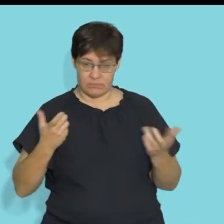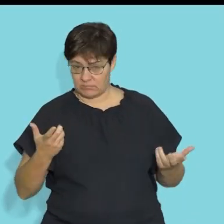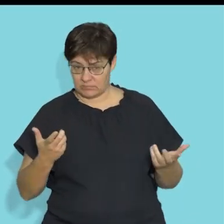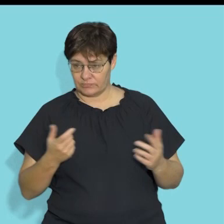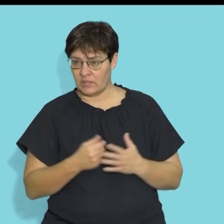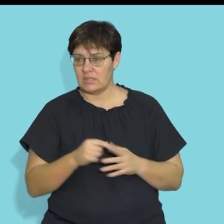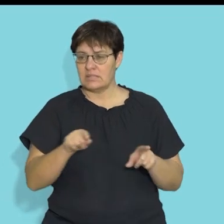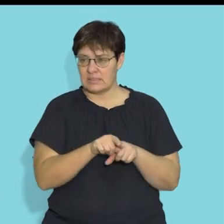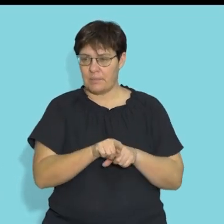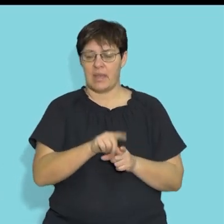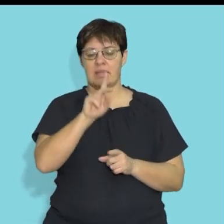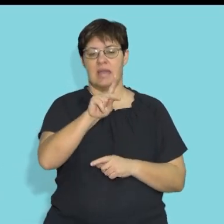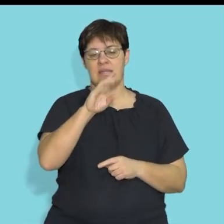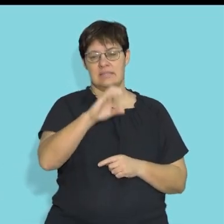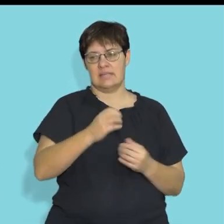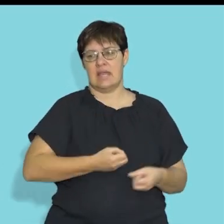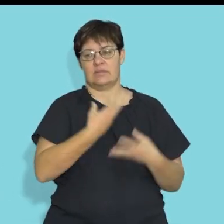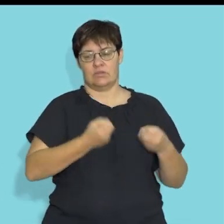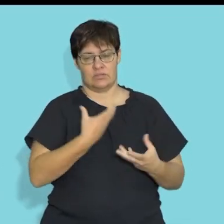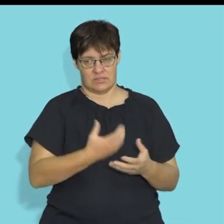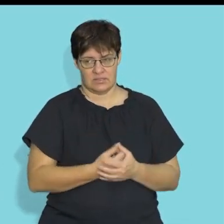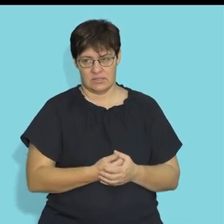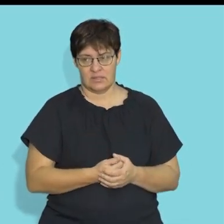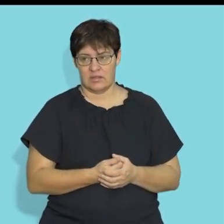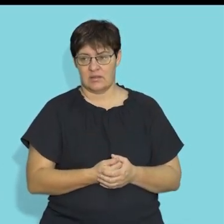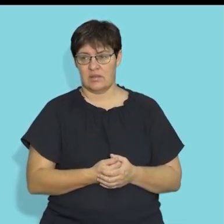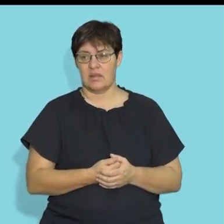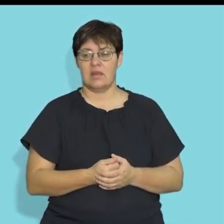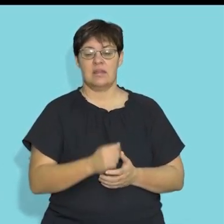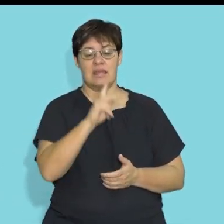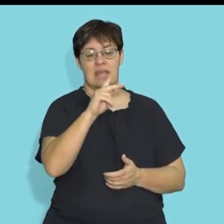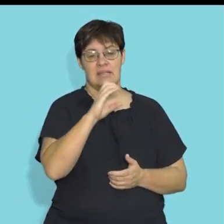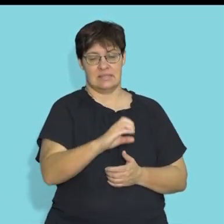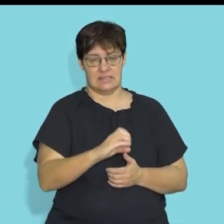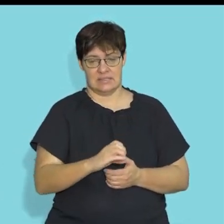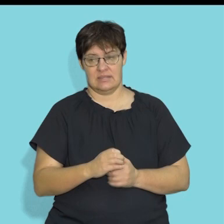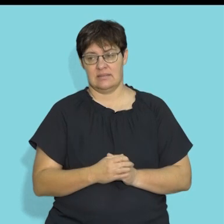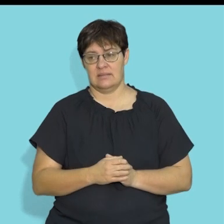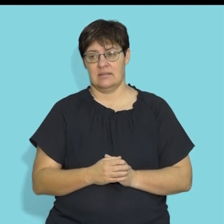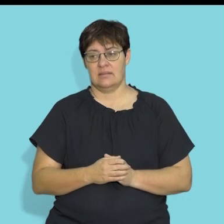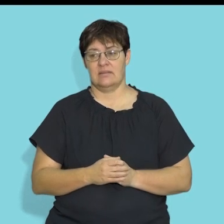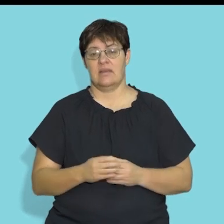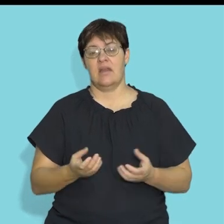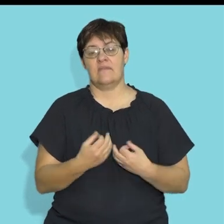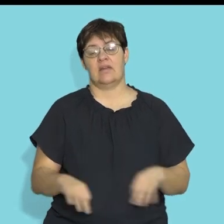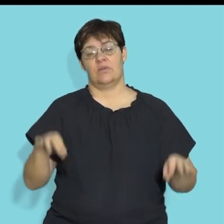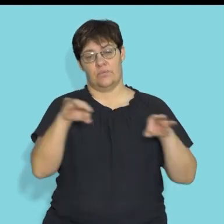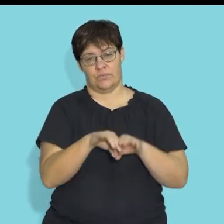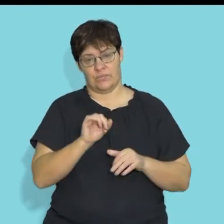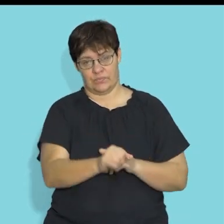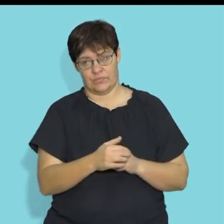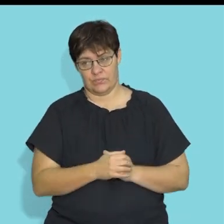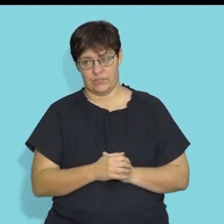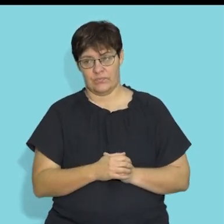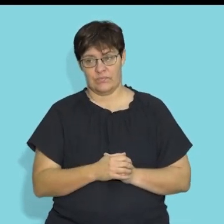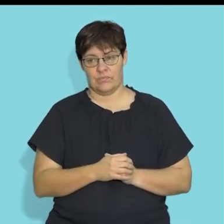at this equilibrium constant expression, and we are going to look at this equilibrium